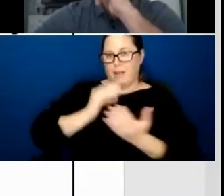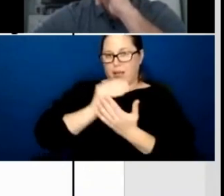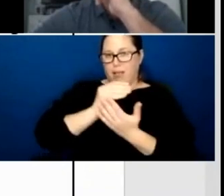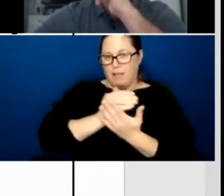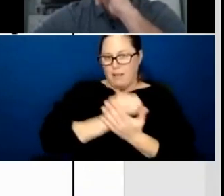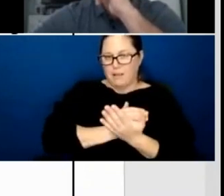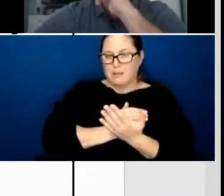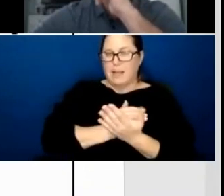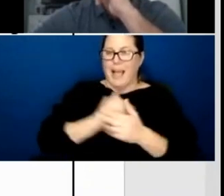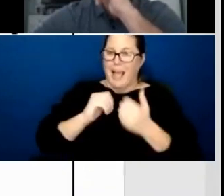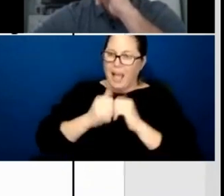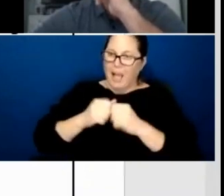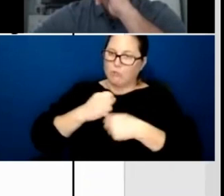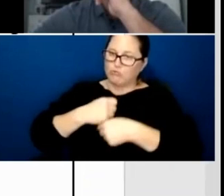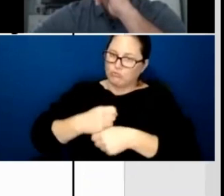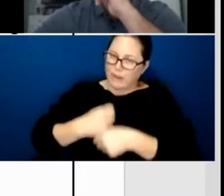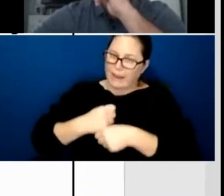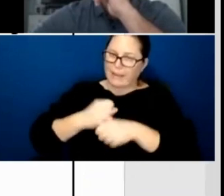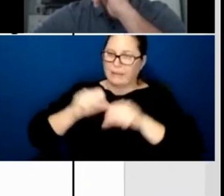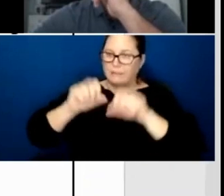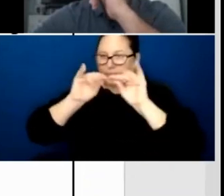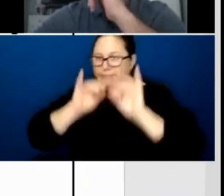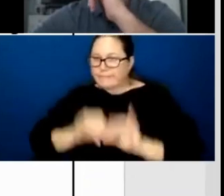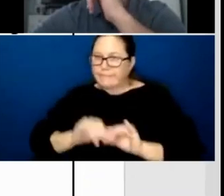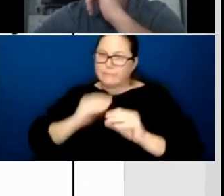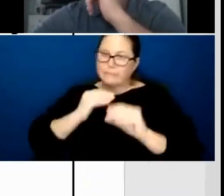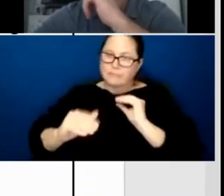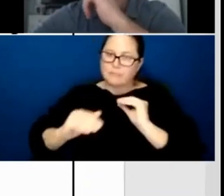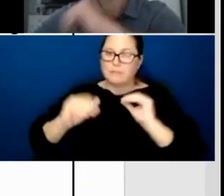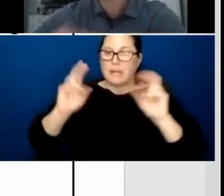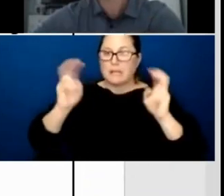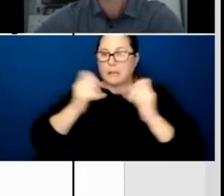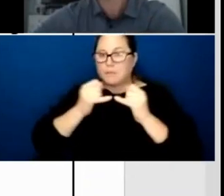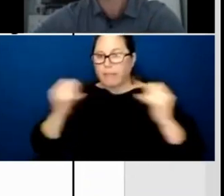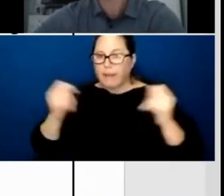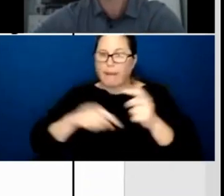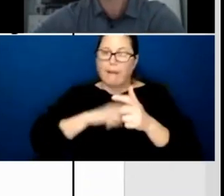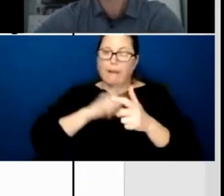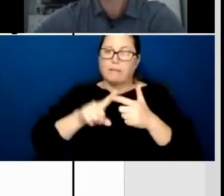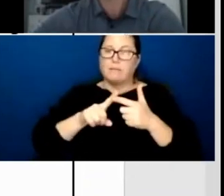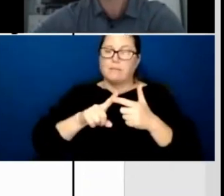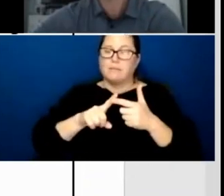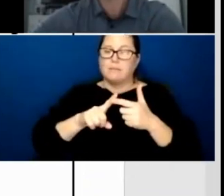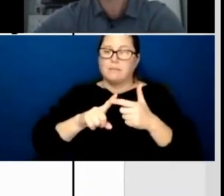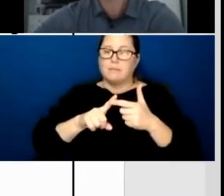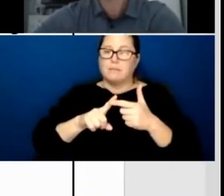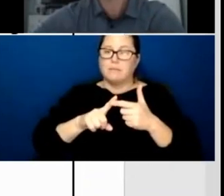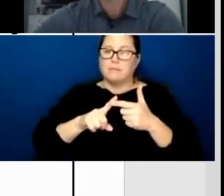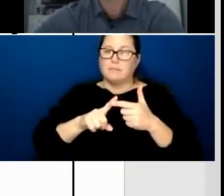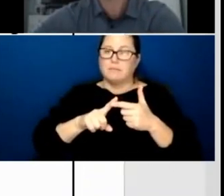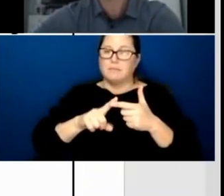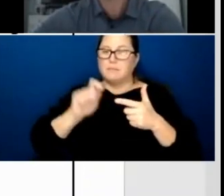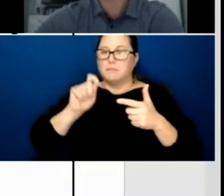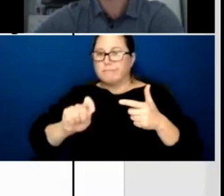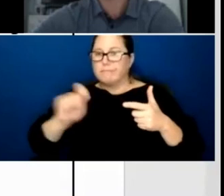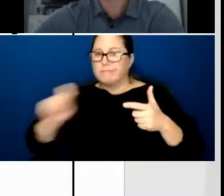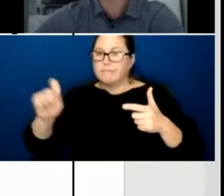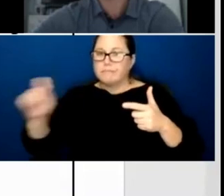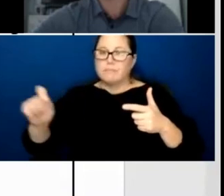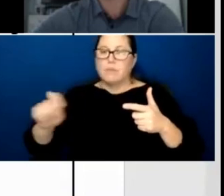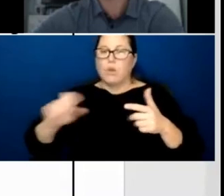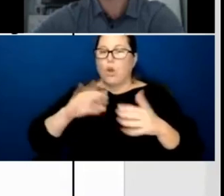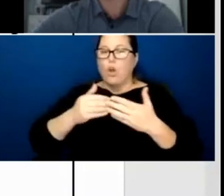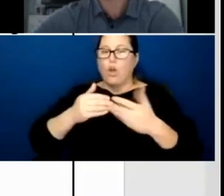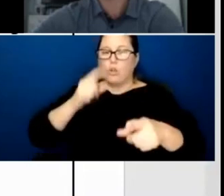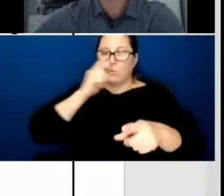creation, not sending text messages, subject lines, all these things that we mentioned. And we've been touching on a little bit here and there, all in a Google Drive